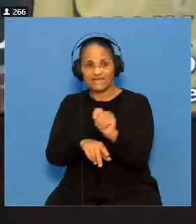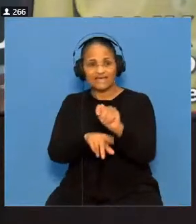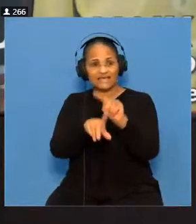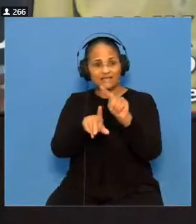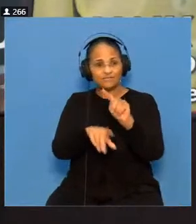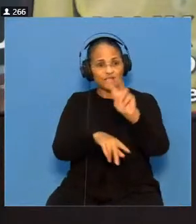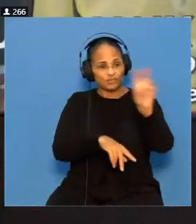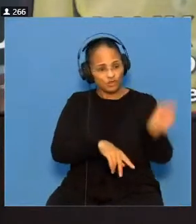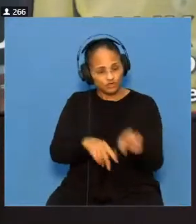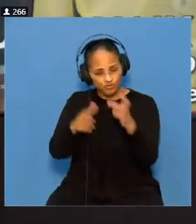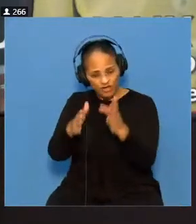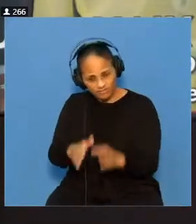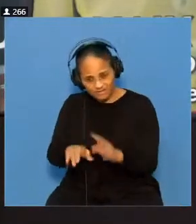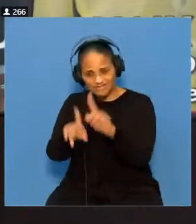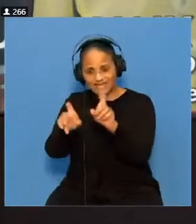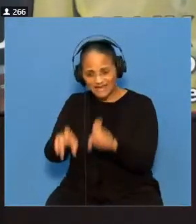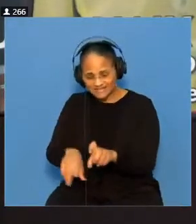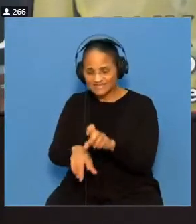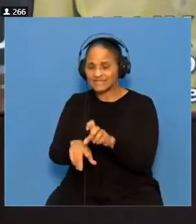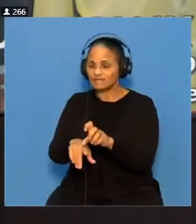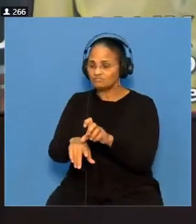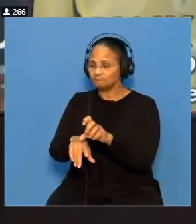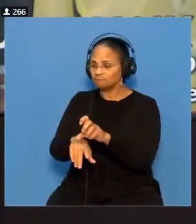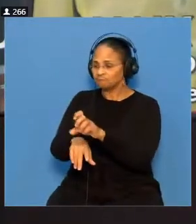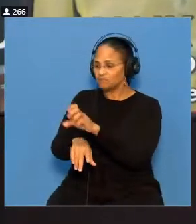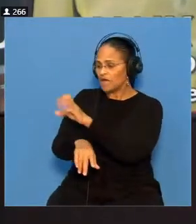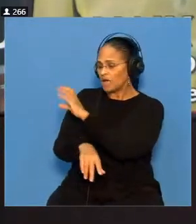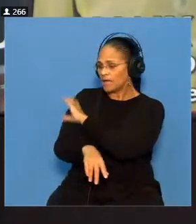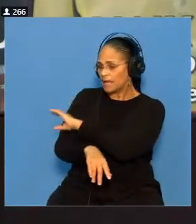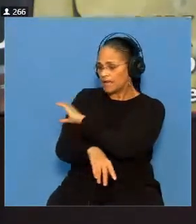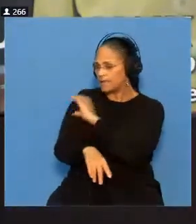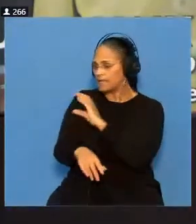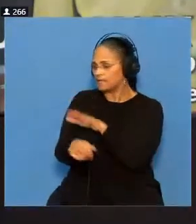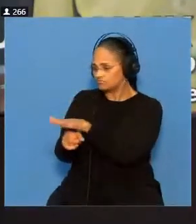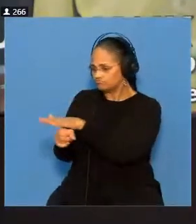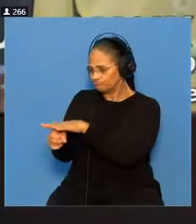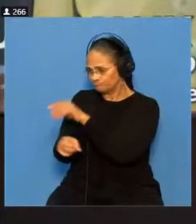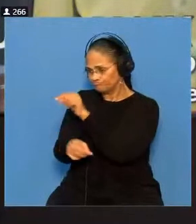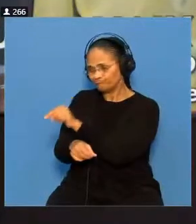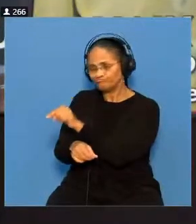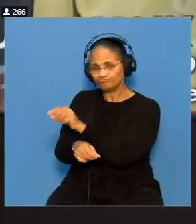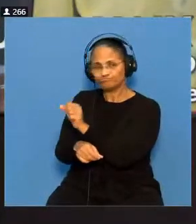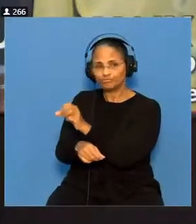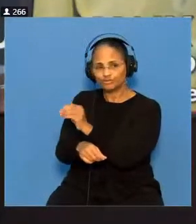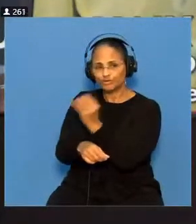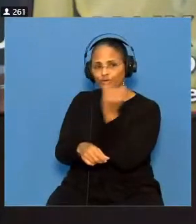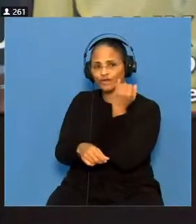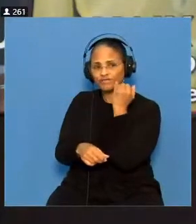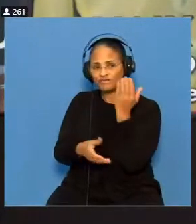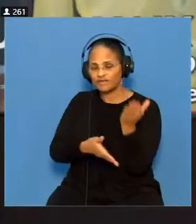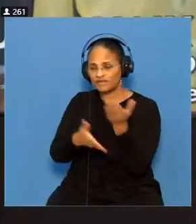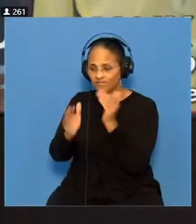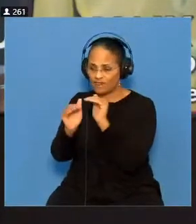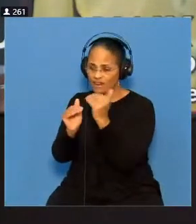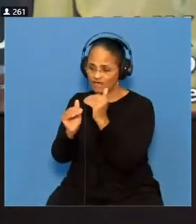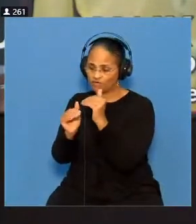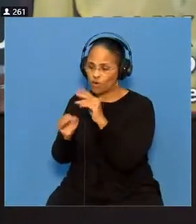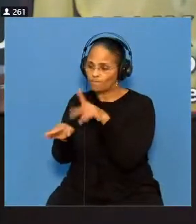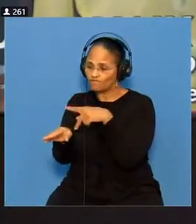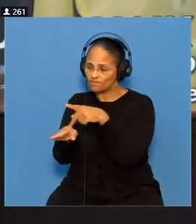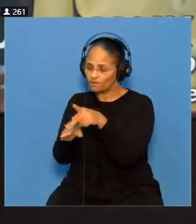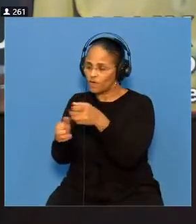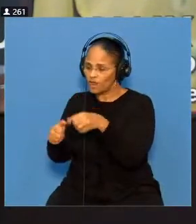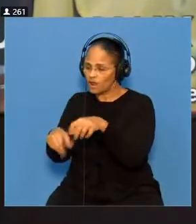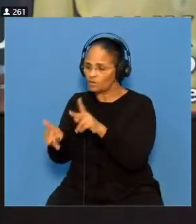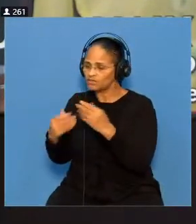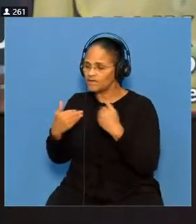the travelers testing clinic is at PROTs, and those would be the persons that are wearing the wristband. Given their level of professionalism, we do